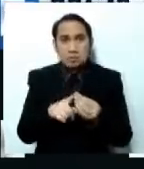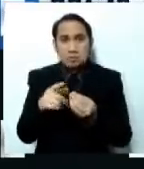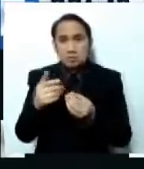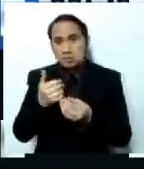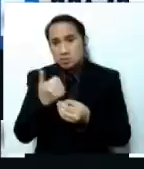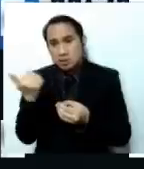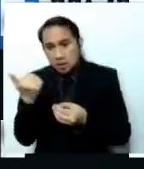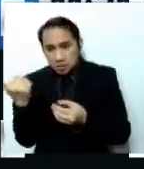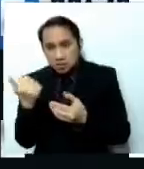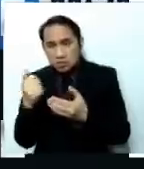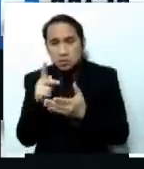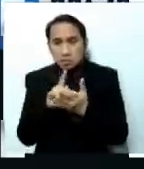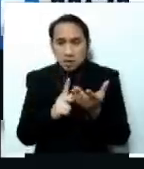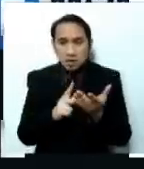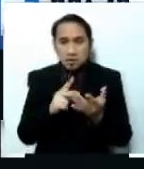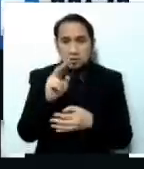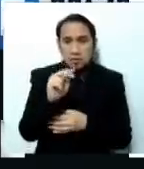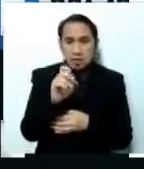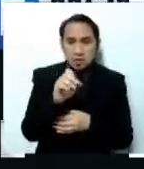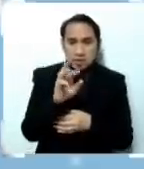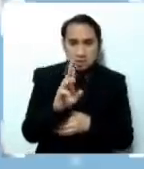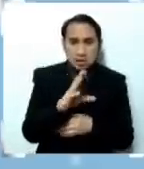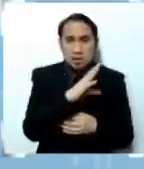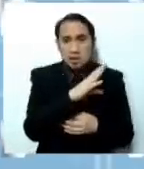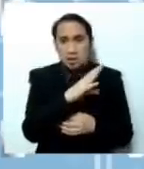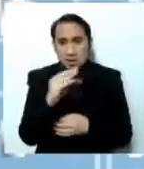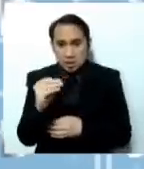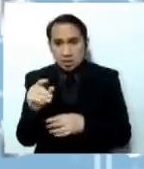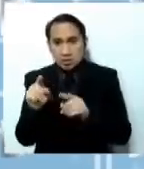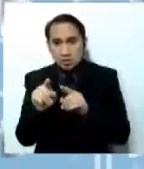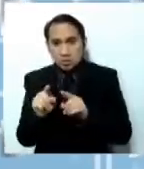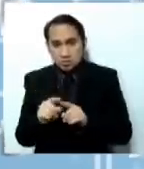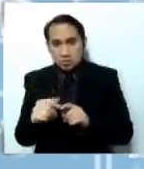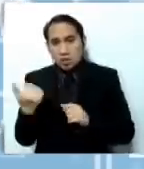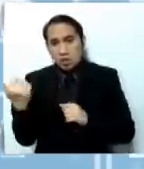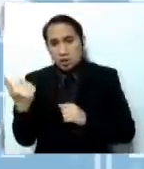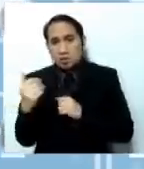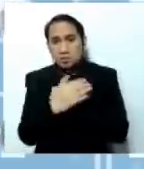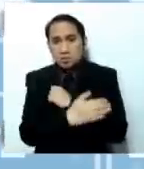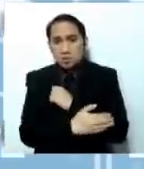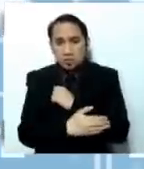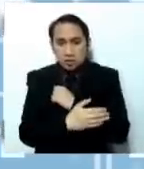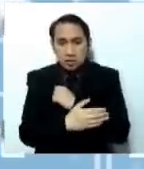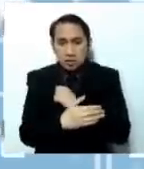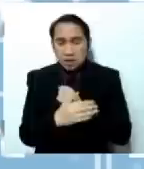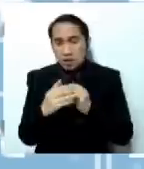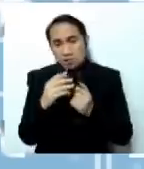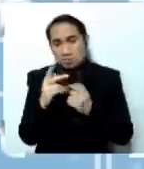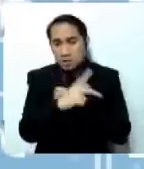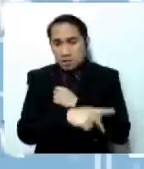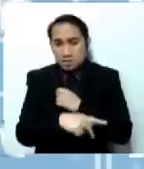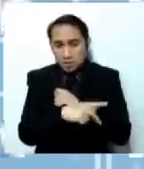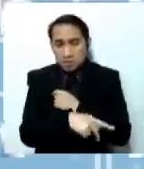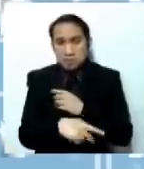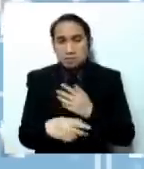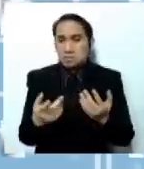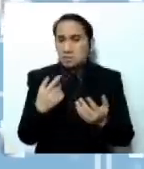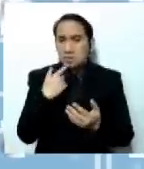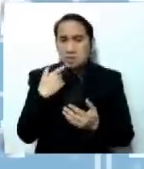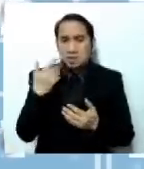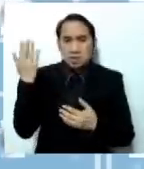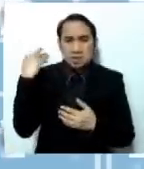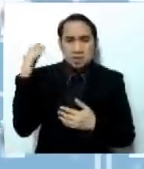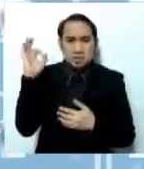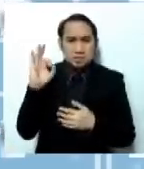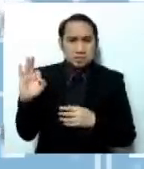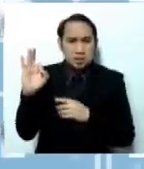other parts of the country. Sabi ni Mayor Isko, wala pa silang natatanggap mula sa dumating noong Biyernes na 1.5